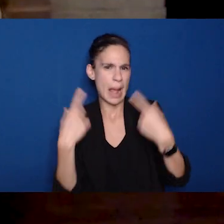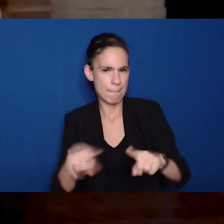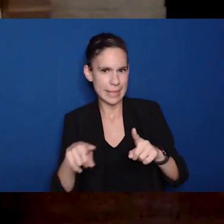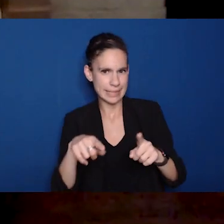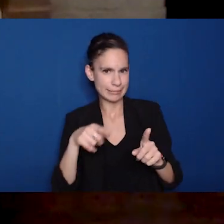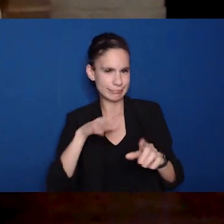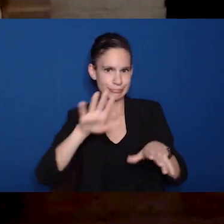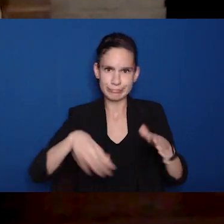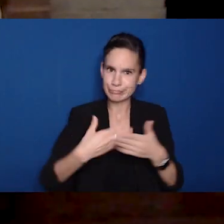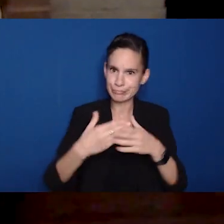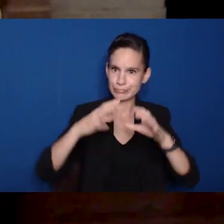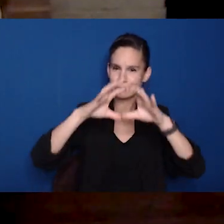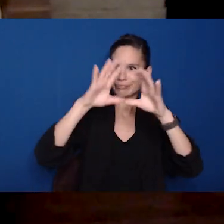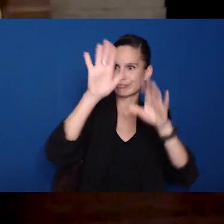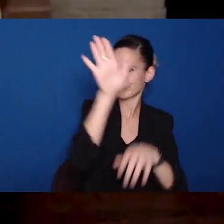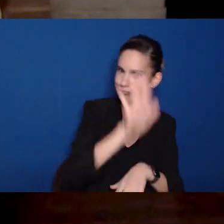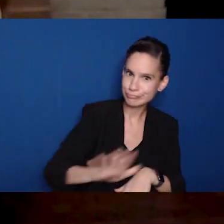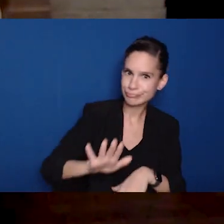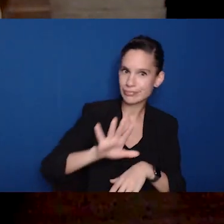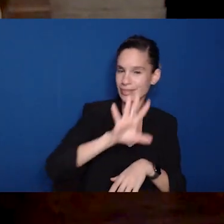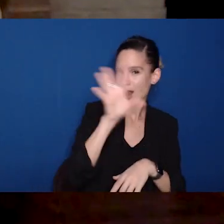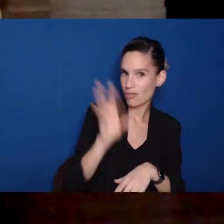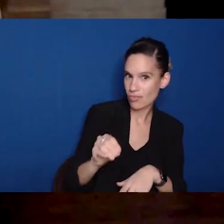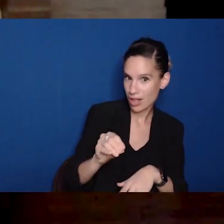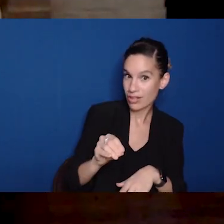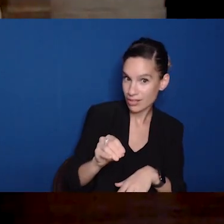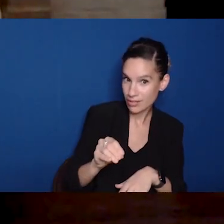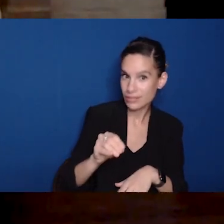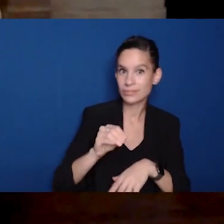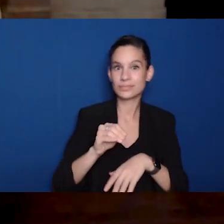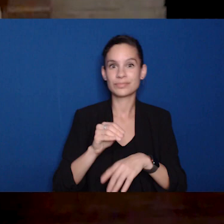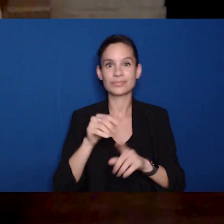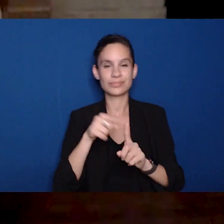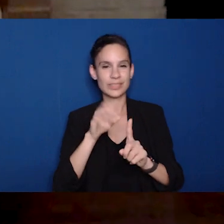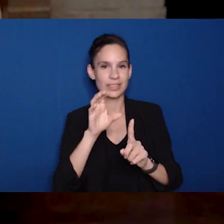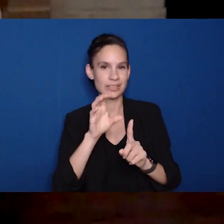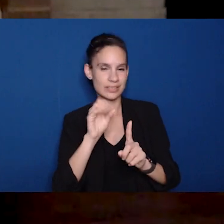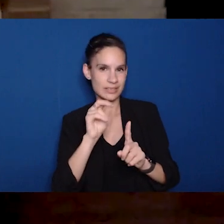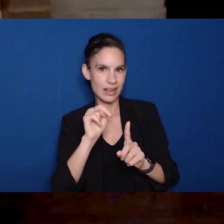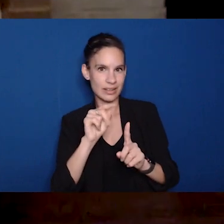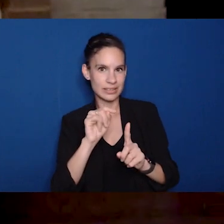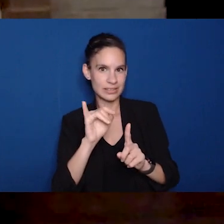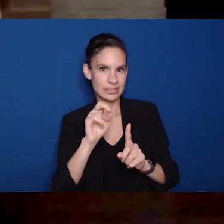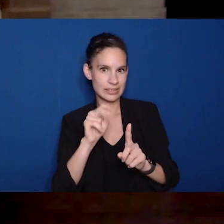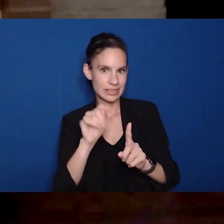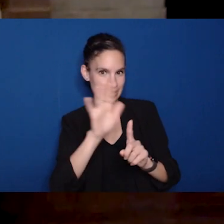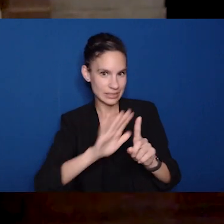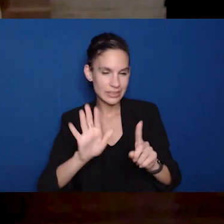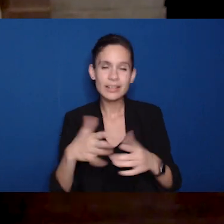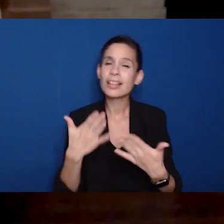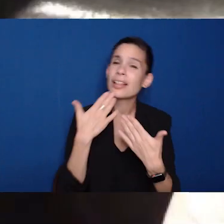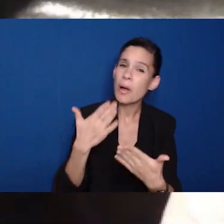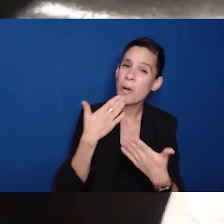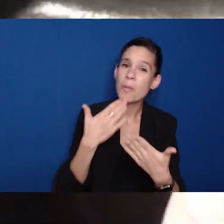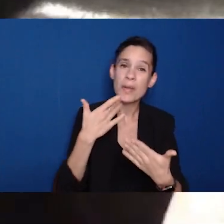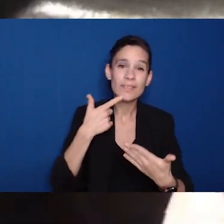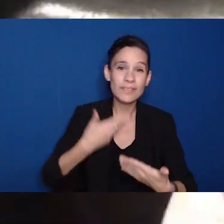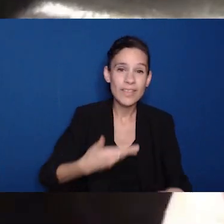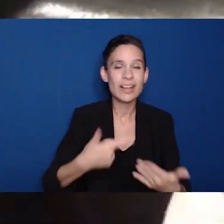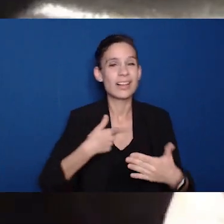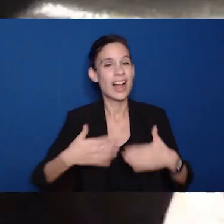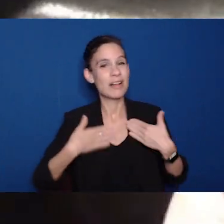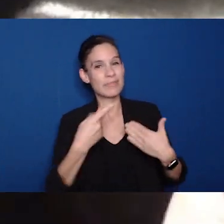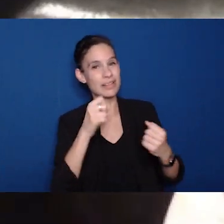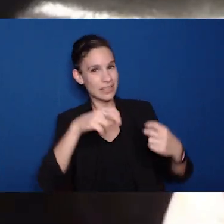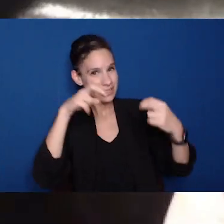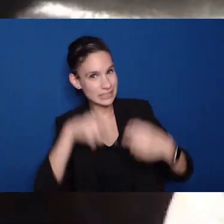a snapshot of what is happening on the continent of Africa. So again, thank you so much. Thank